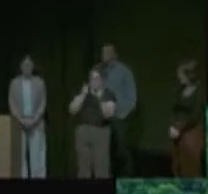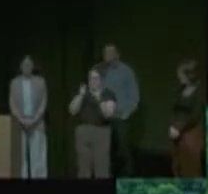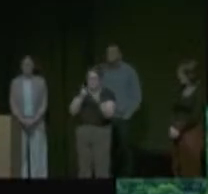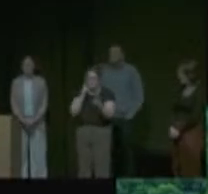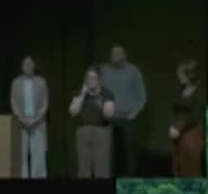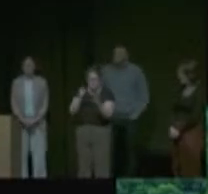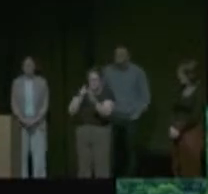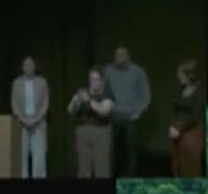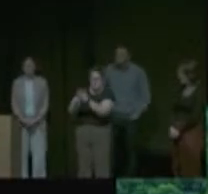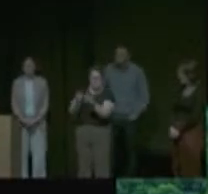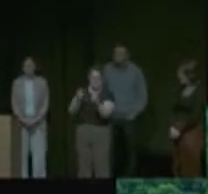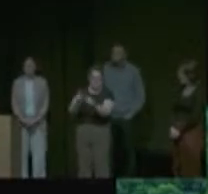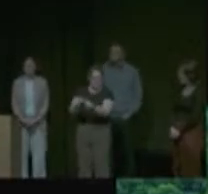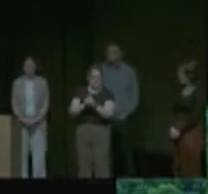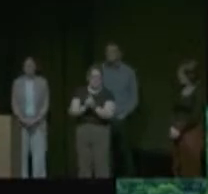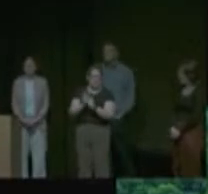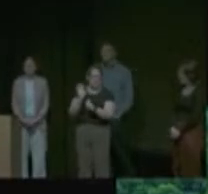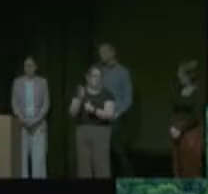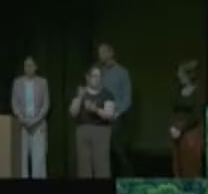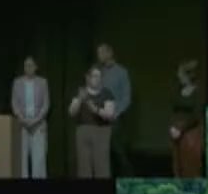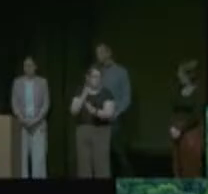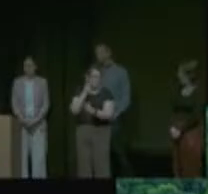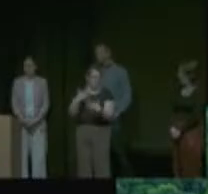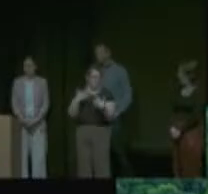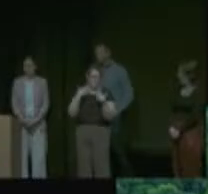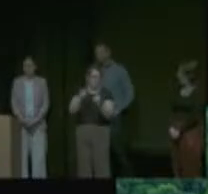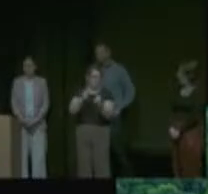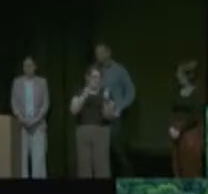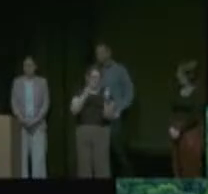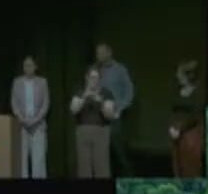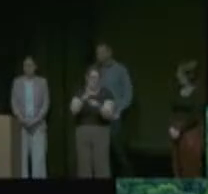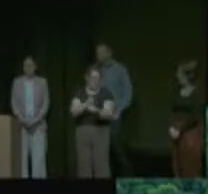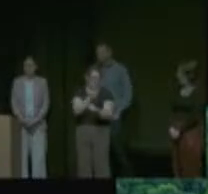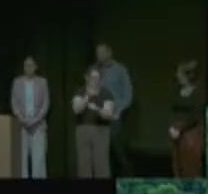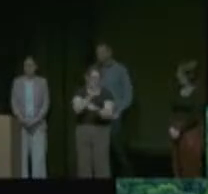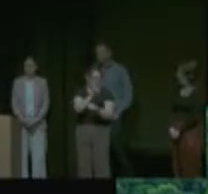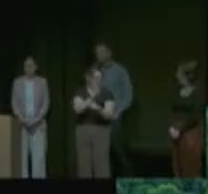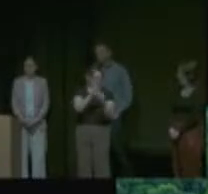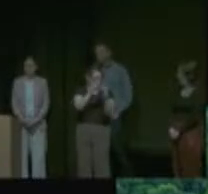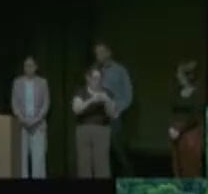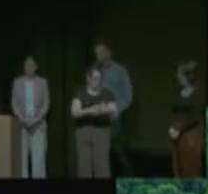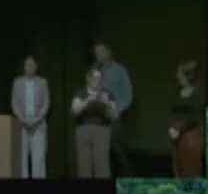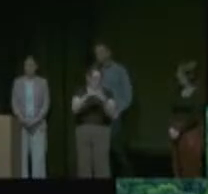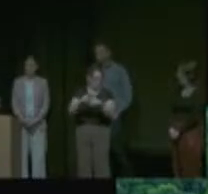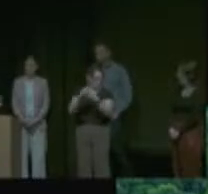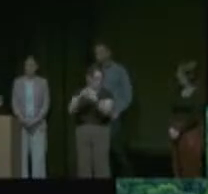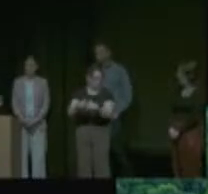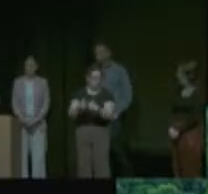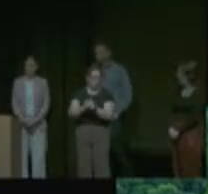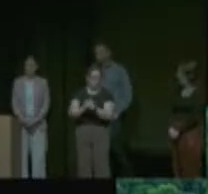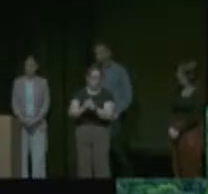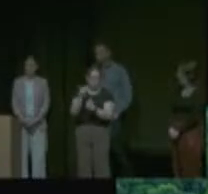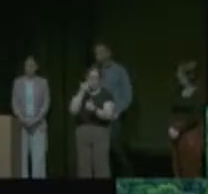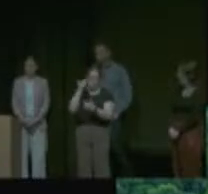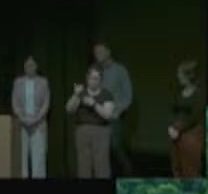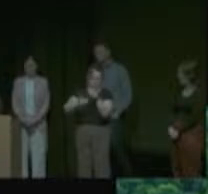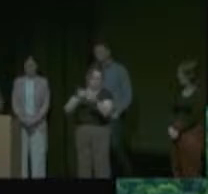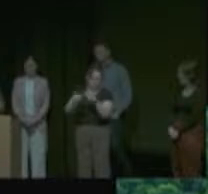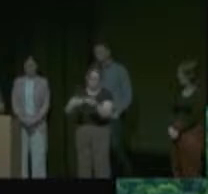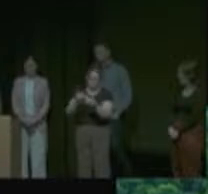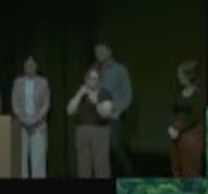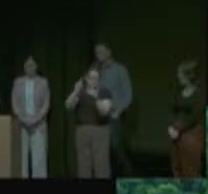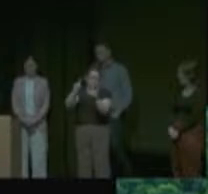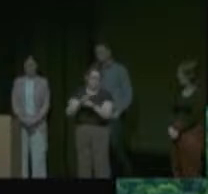takes. But we've seen the recoveries occur at every other dam removal we have done in the river, and we know this process works.